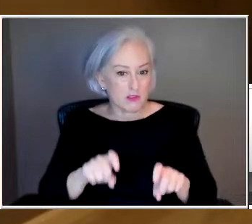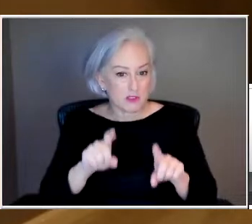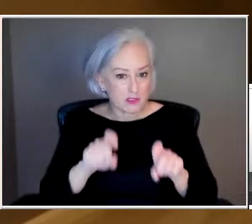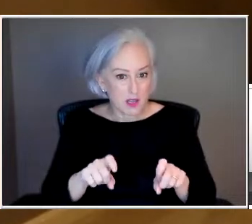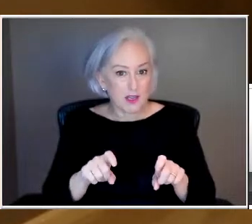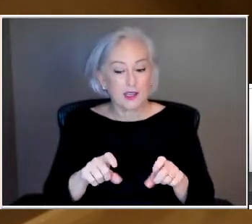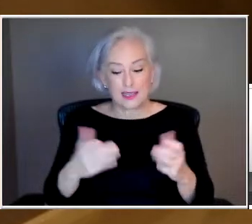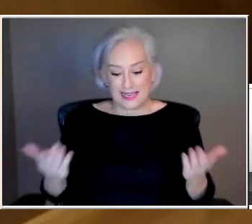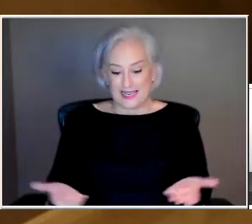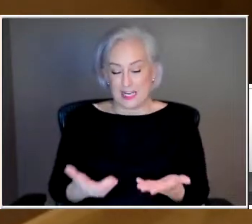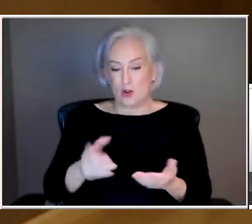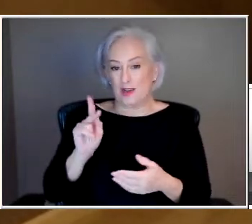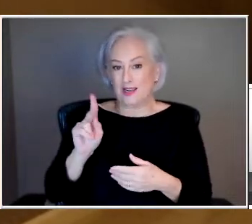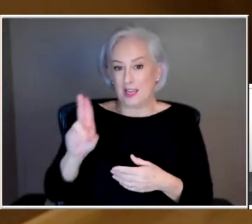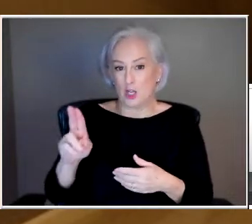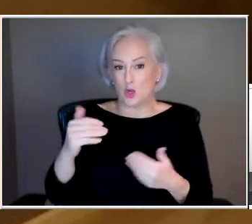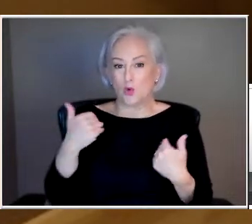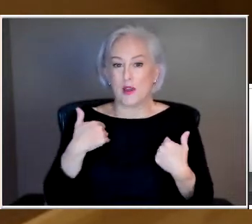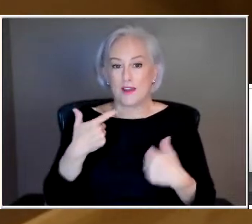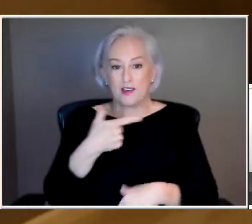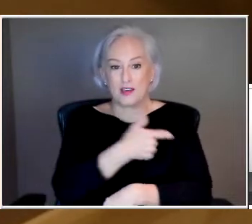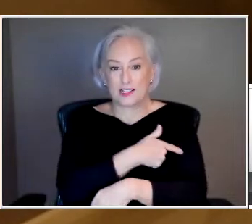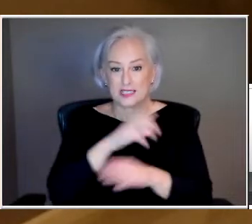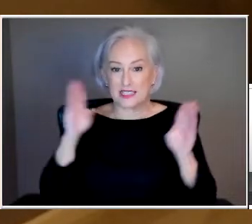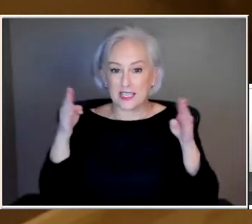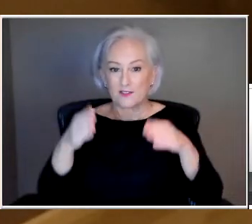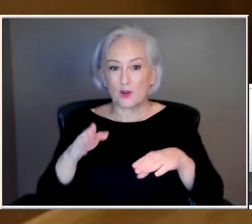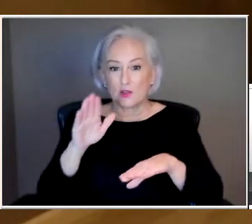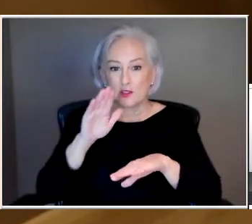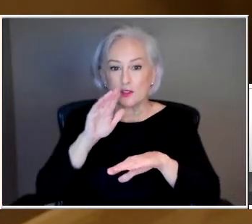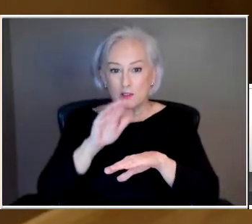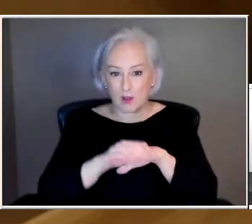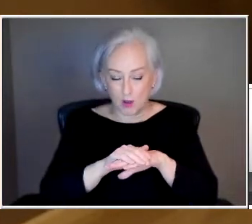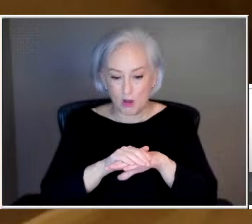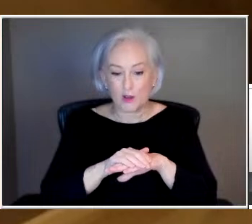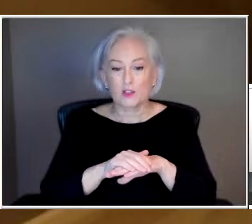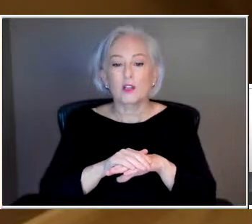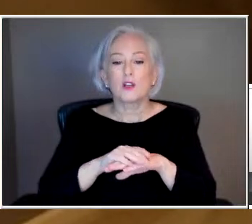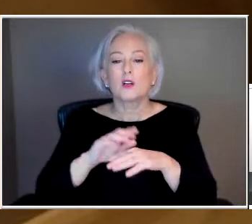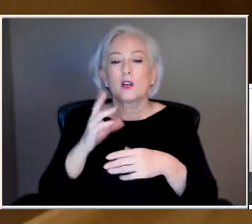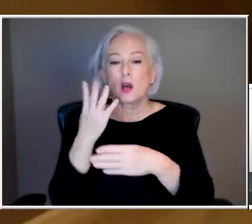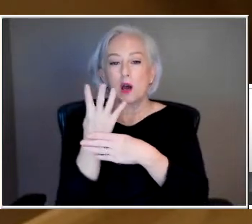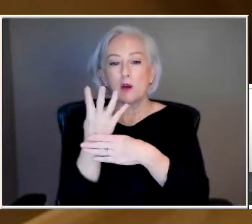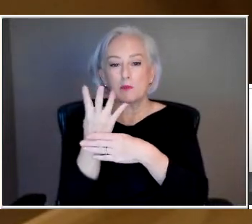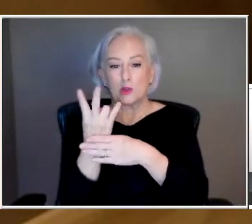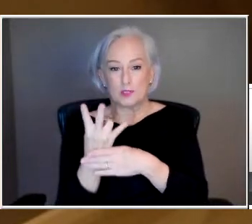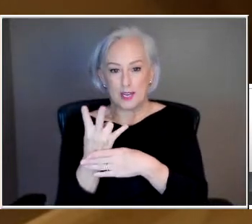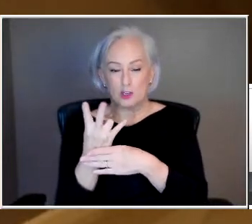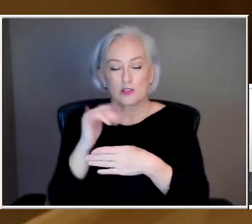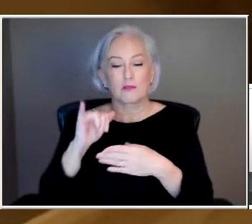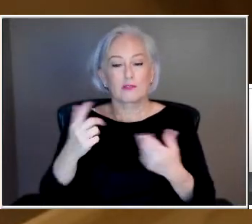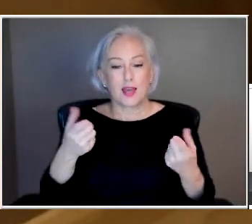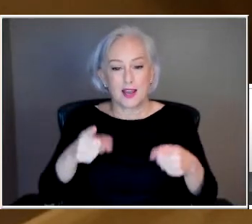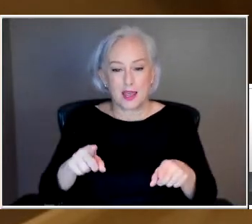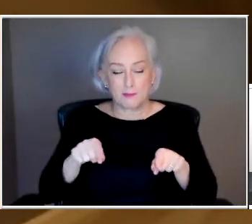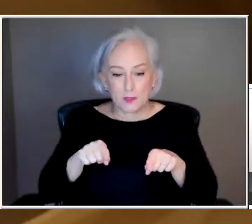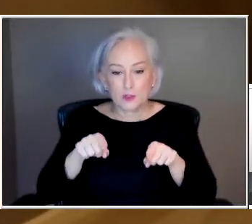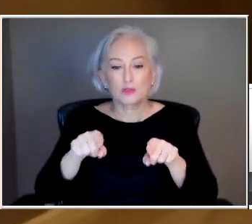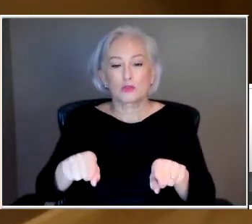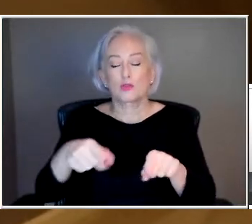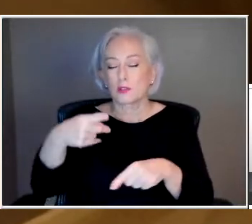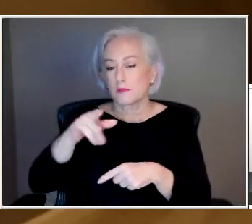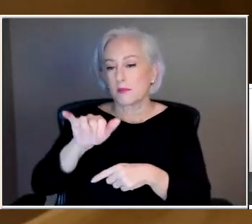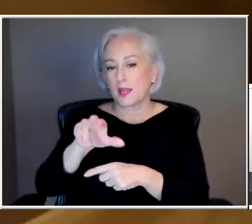Kansas, we have a vaccine targeted against KRAS mutation, which is very common in pancreatic cancers. More than 90% of